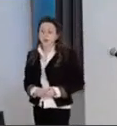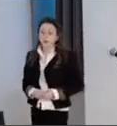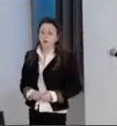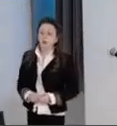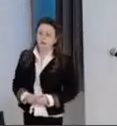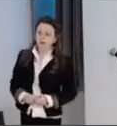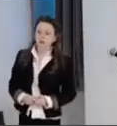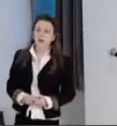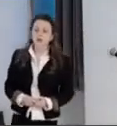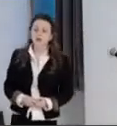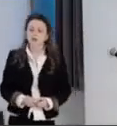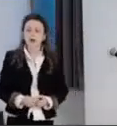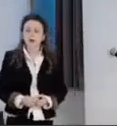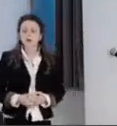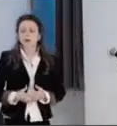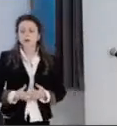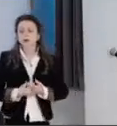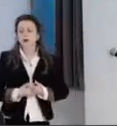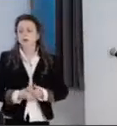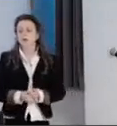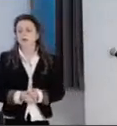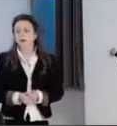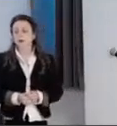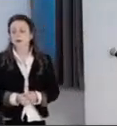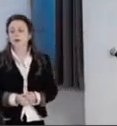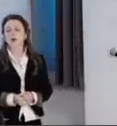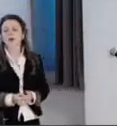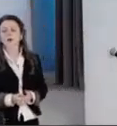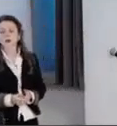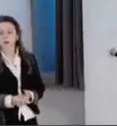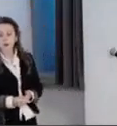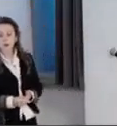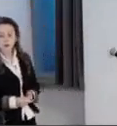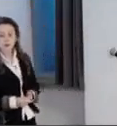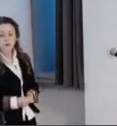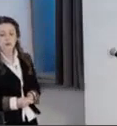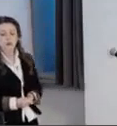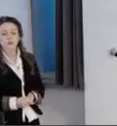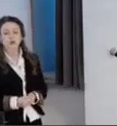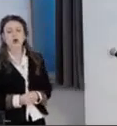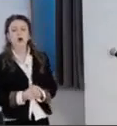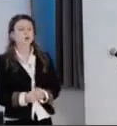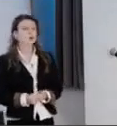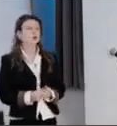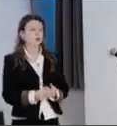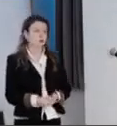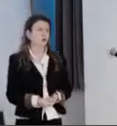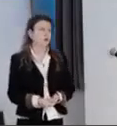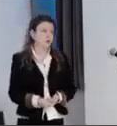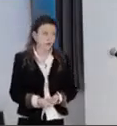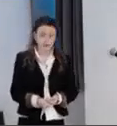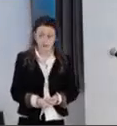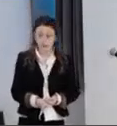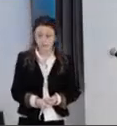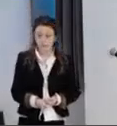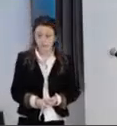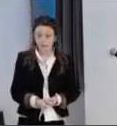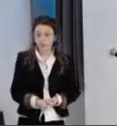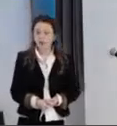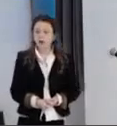echo the drapery of the 1920s flapper-style gowns in the collection, while the inclusion of pheasant claws allude to a darker